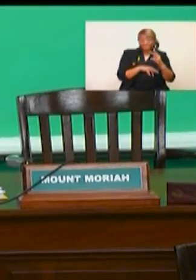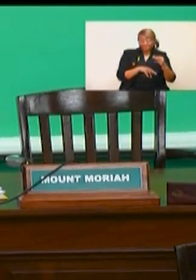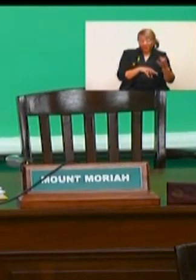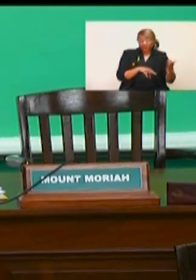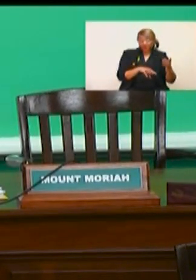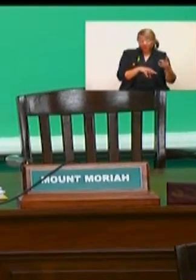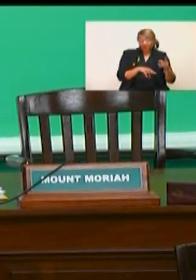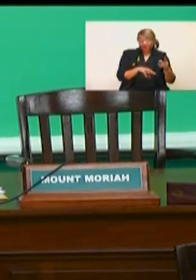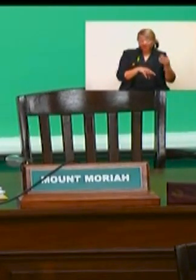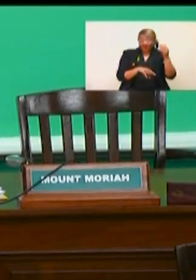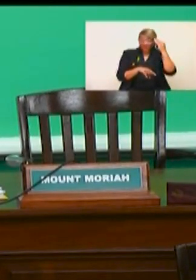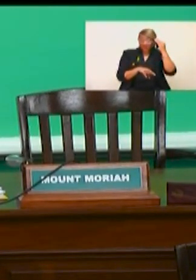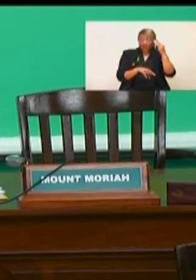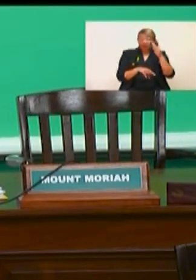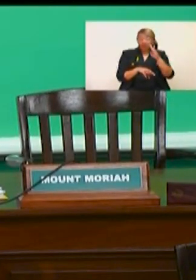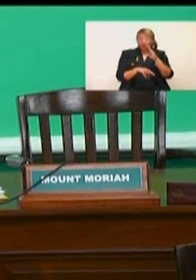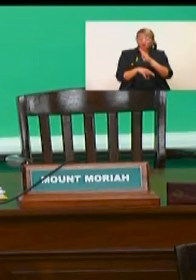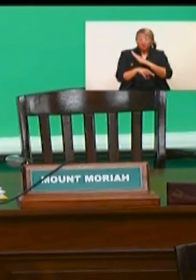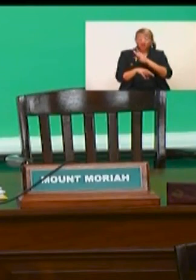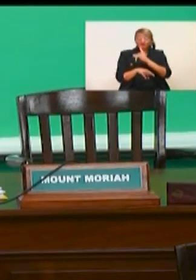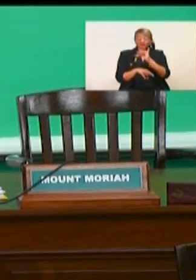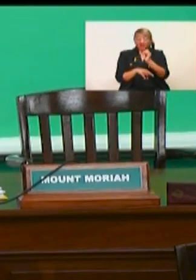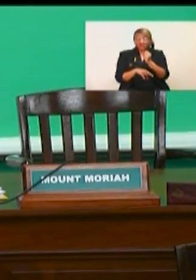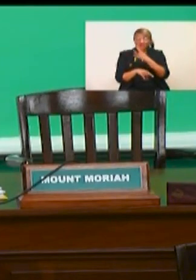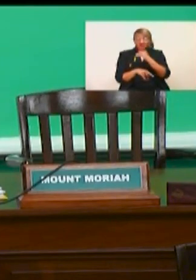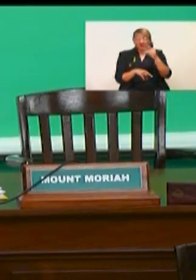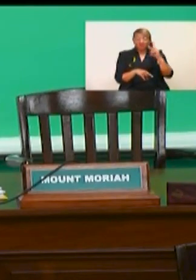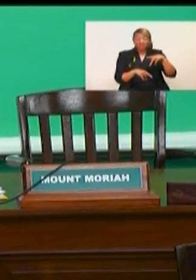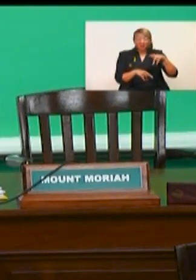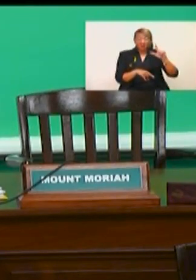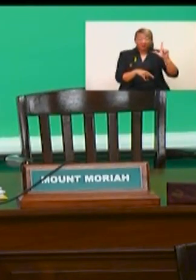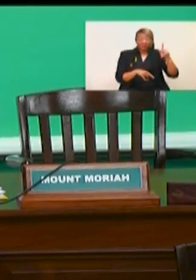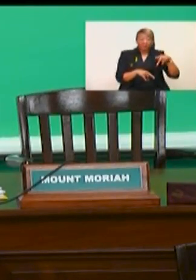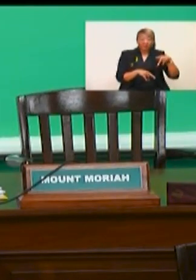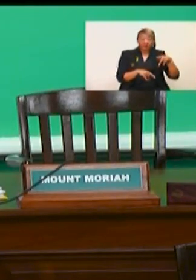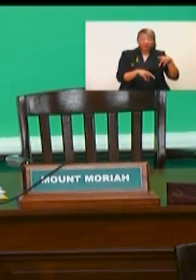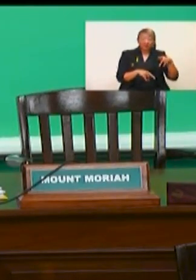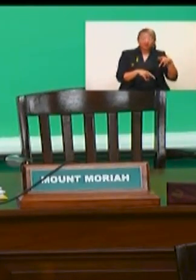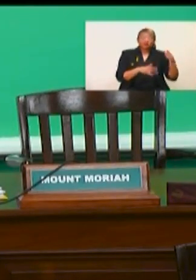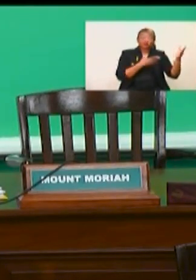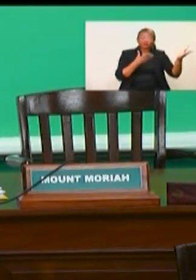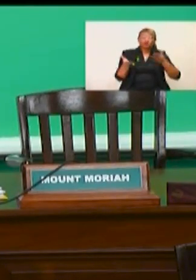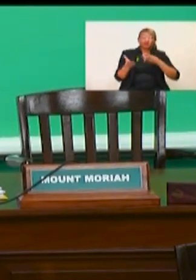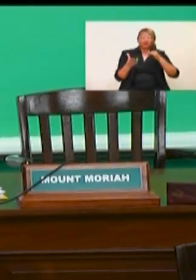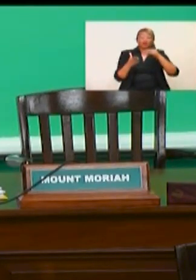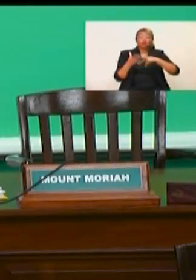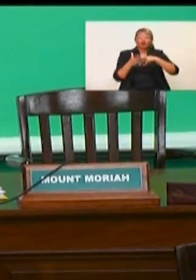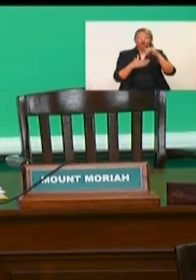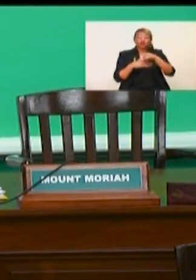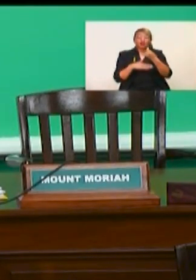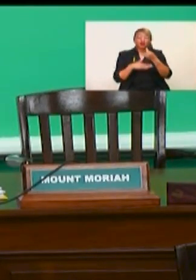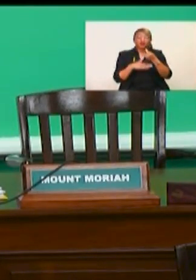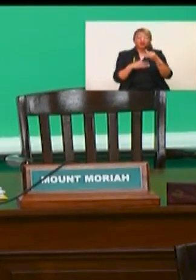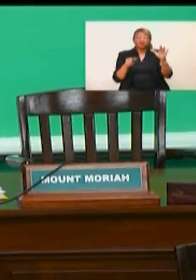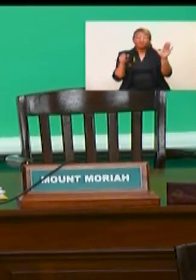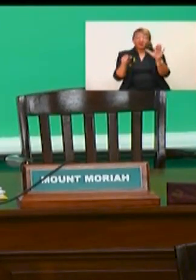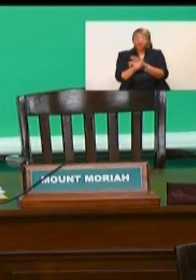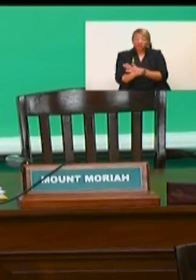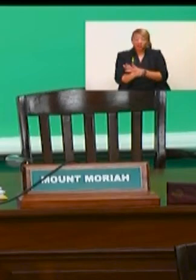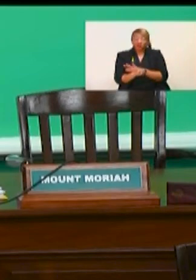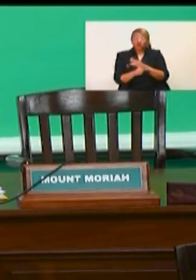on multiple occasions, acknowledged Brave Davis and the PLP administration's efforts to bring this project to completion. He